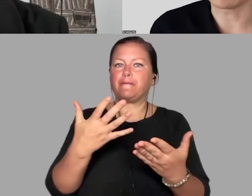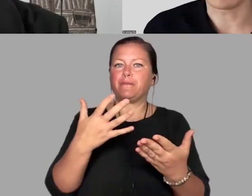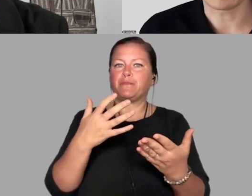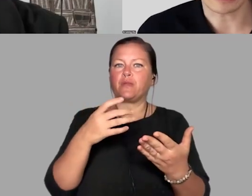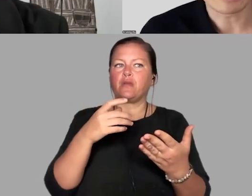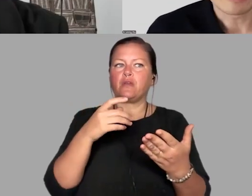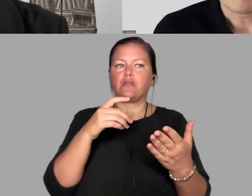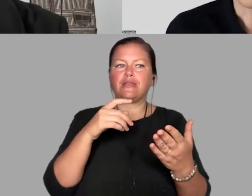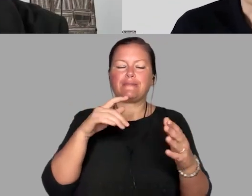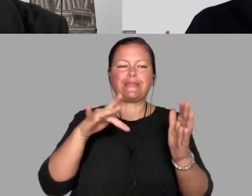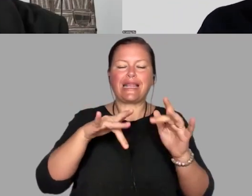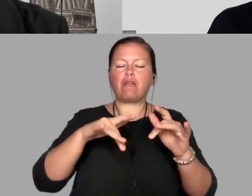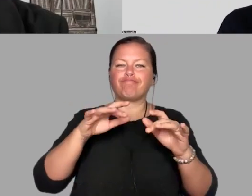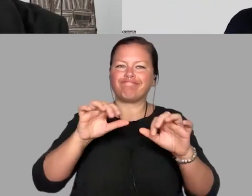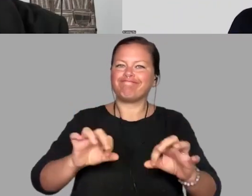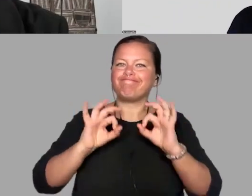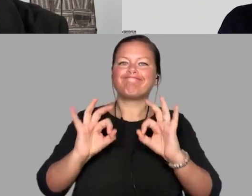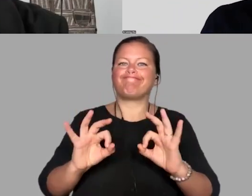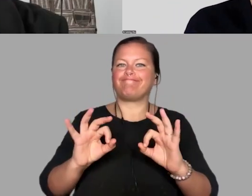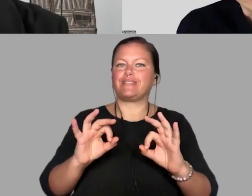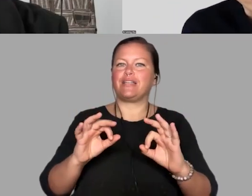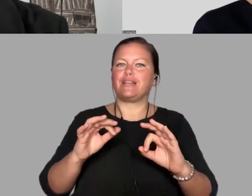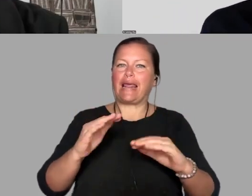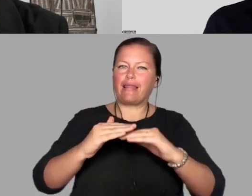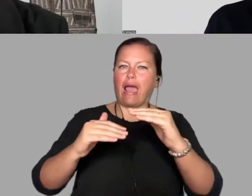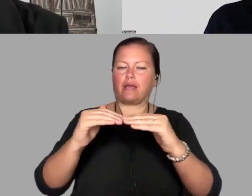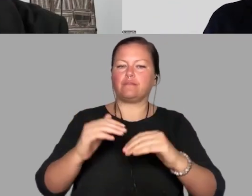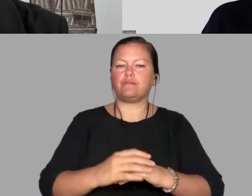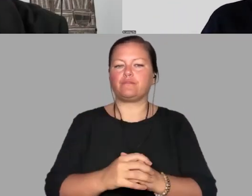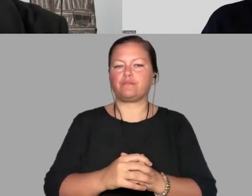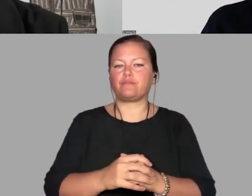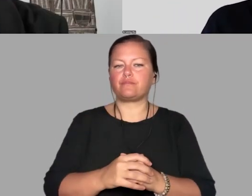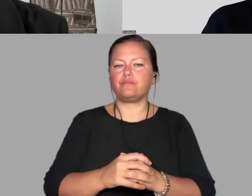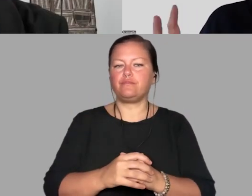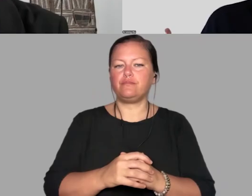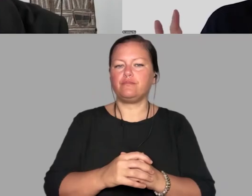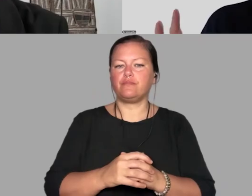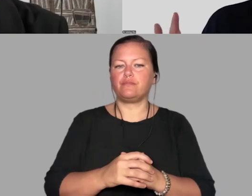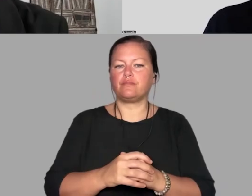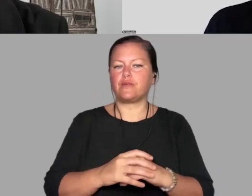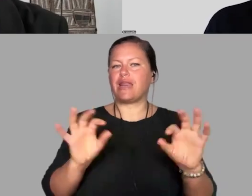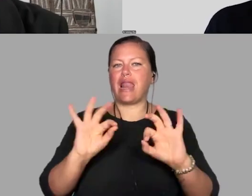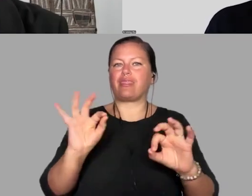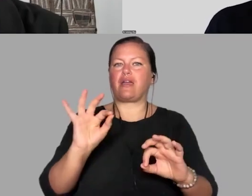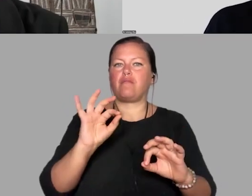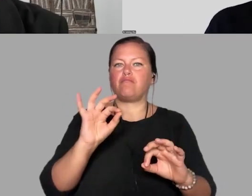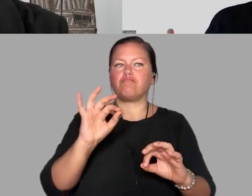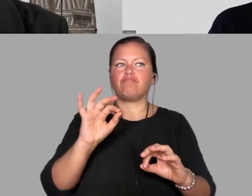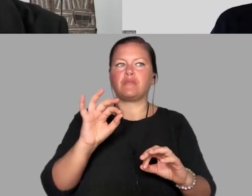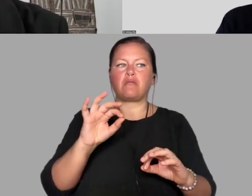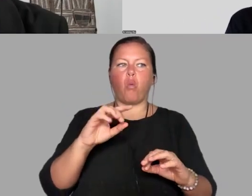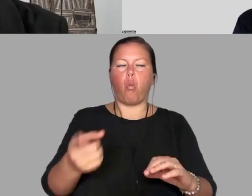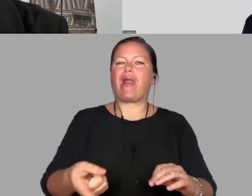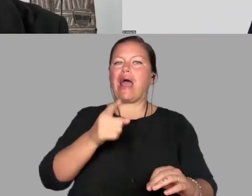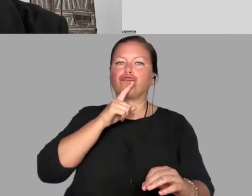able to do that. But because of the there's nothing 100% can tell this model